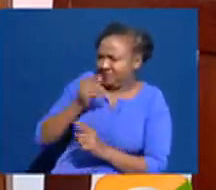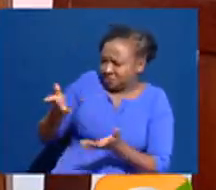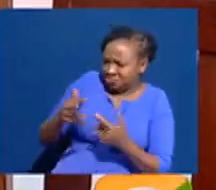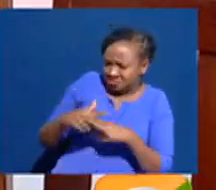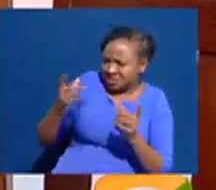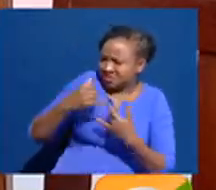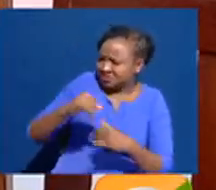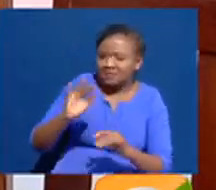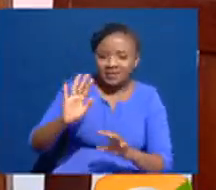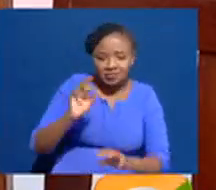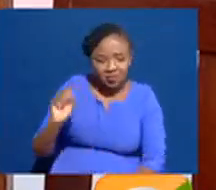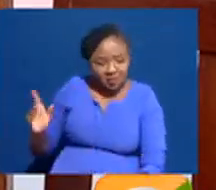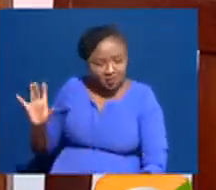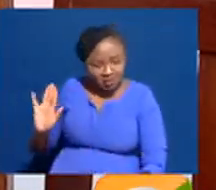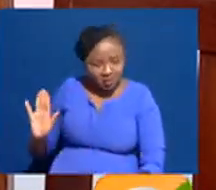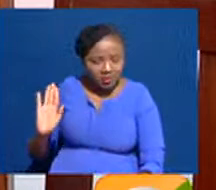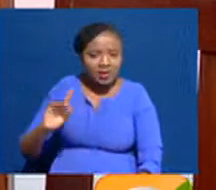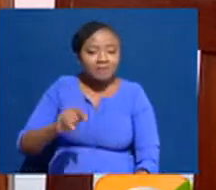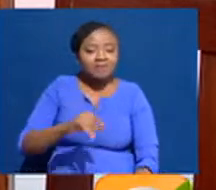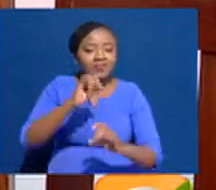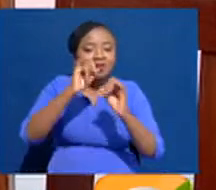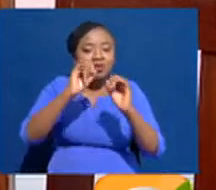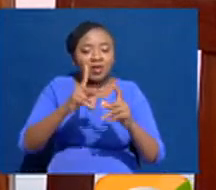that, it does not